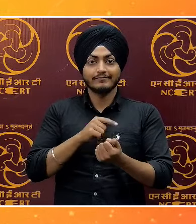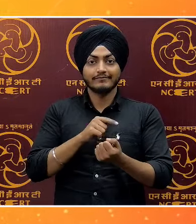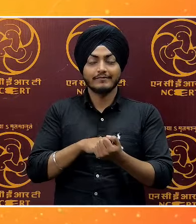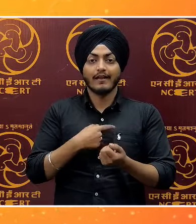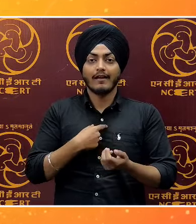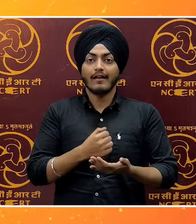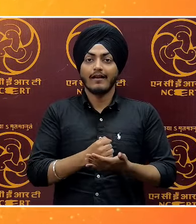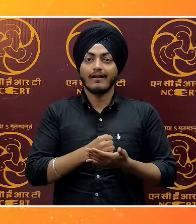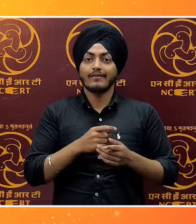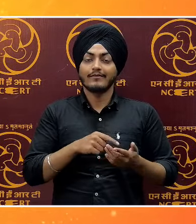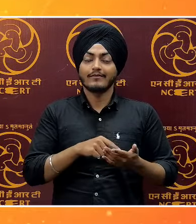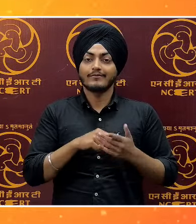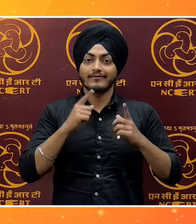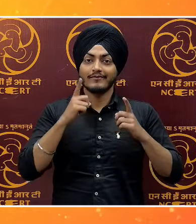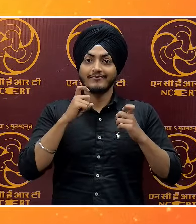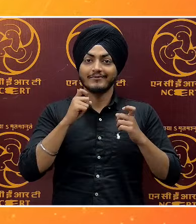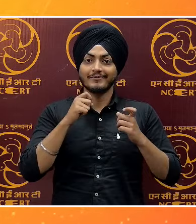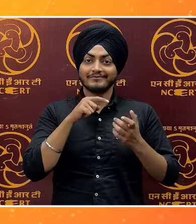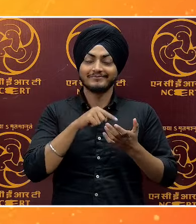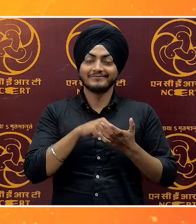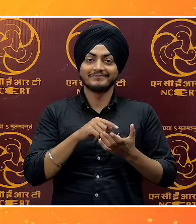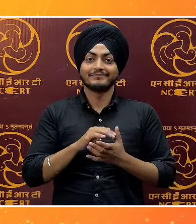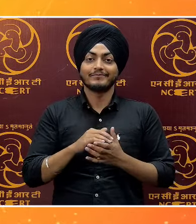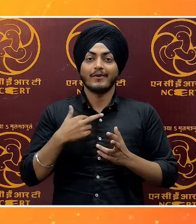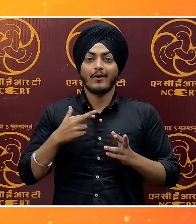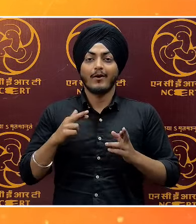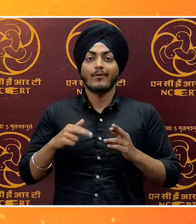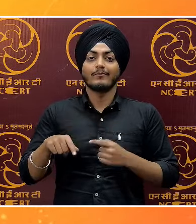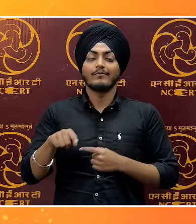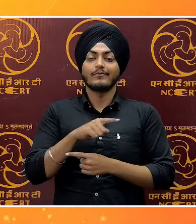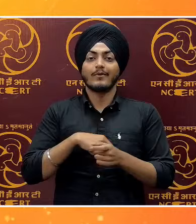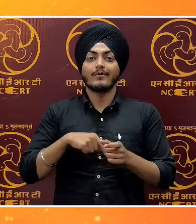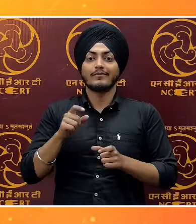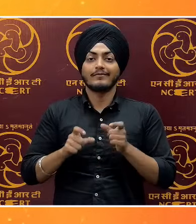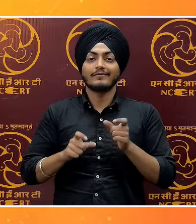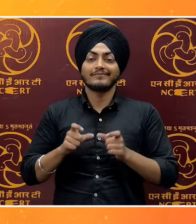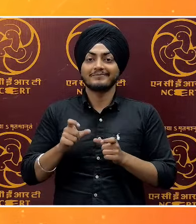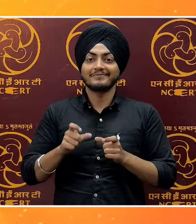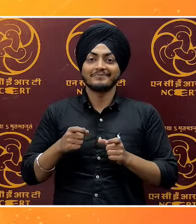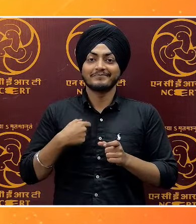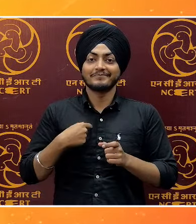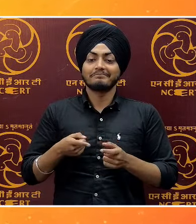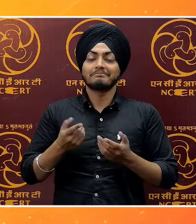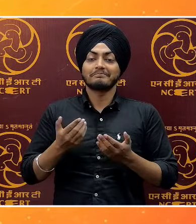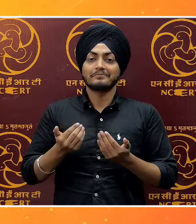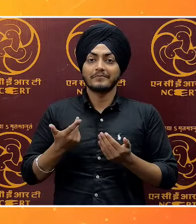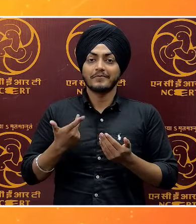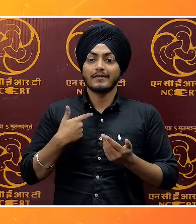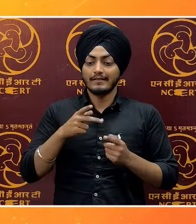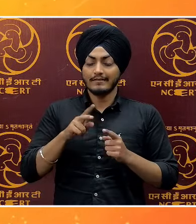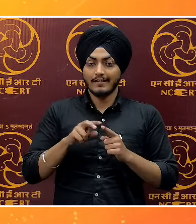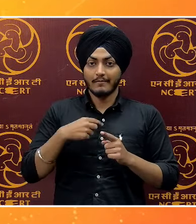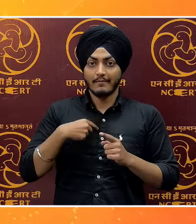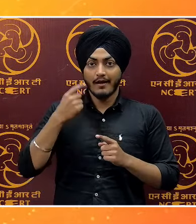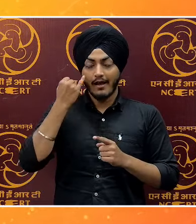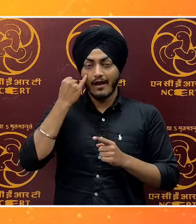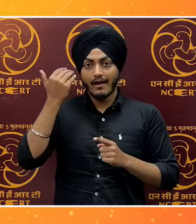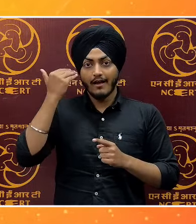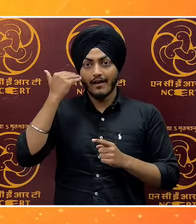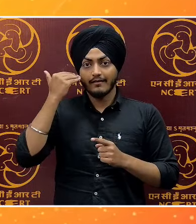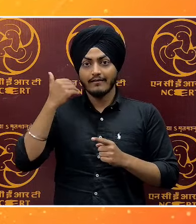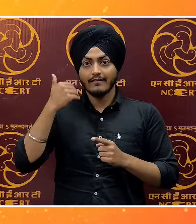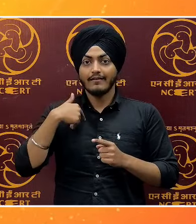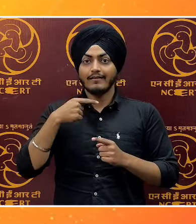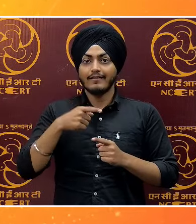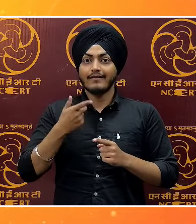of picture reading, Yeah. I'm sure all the learners will be able to visualize this poem easily,